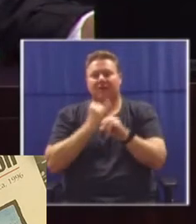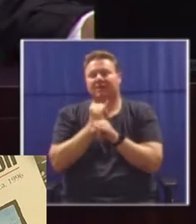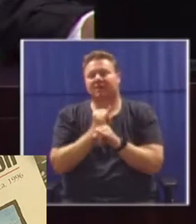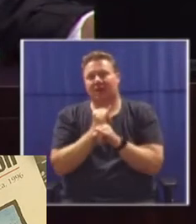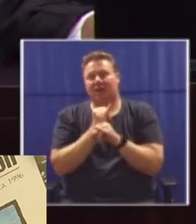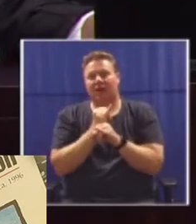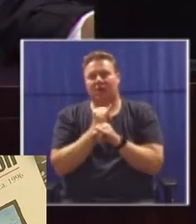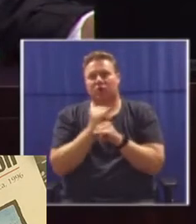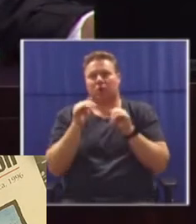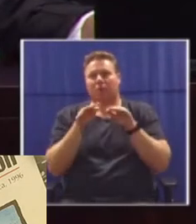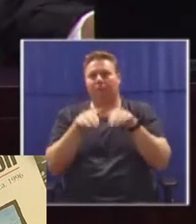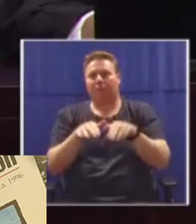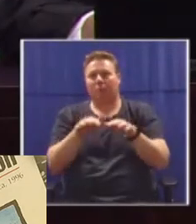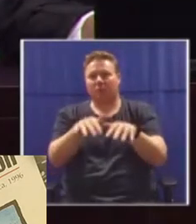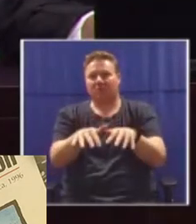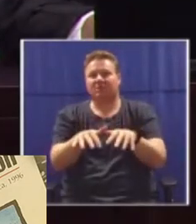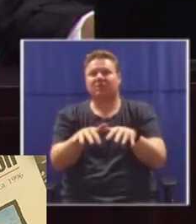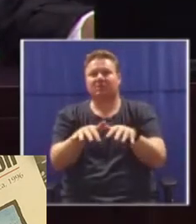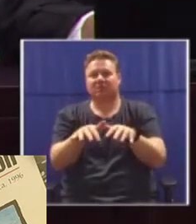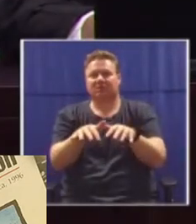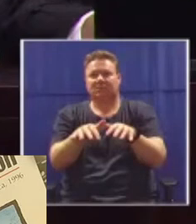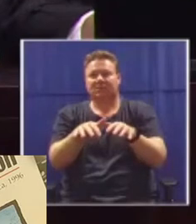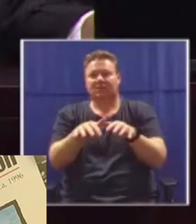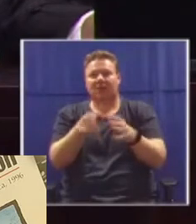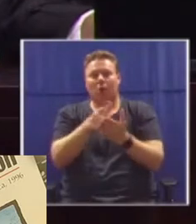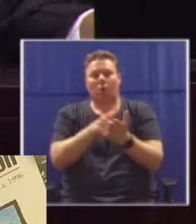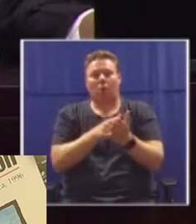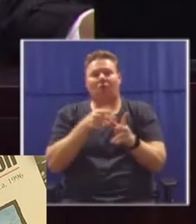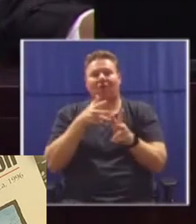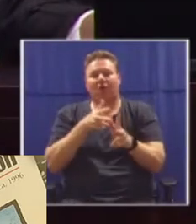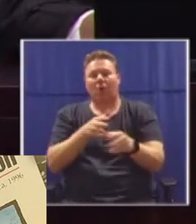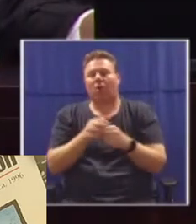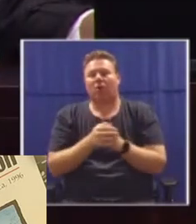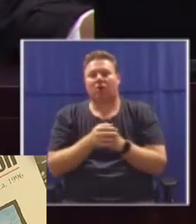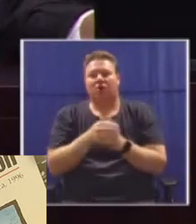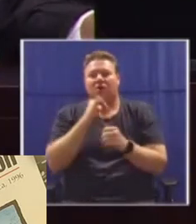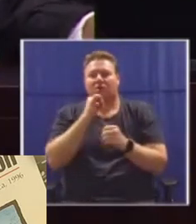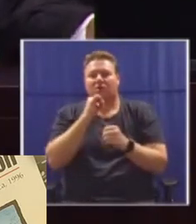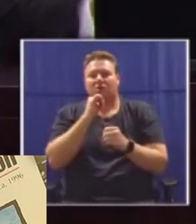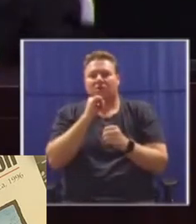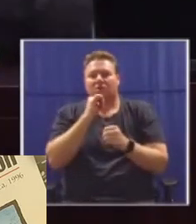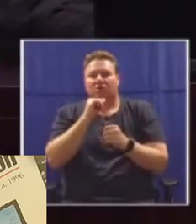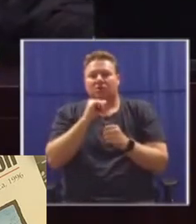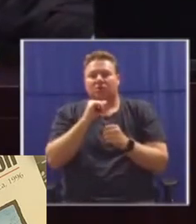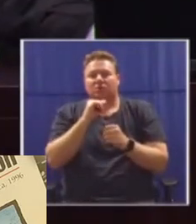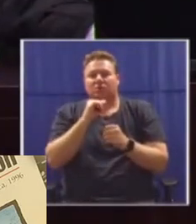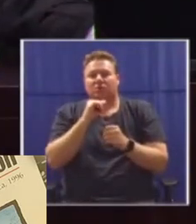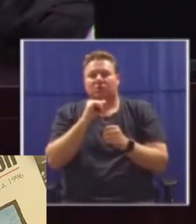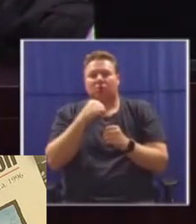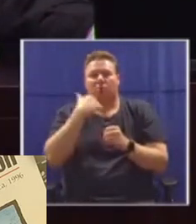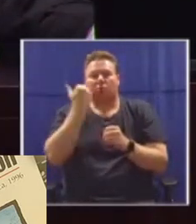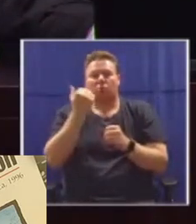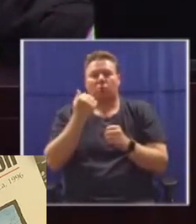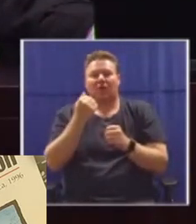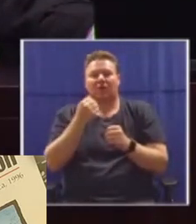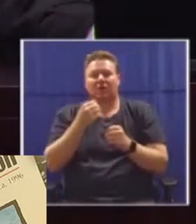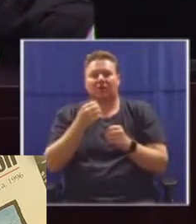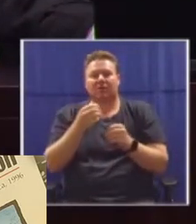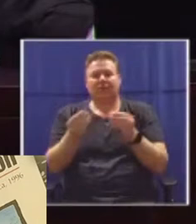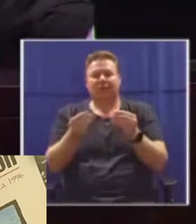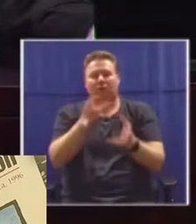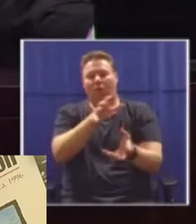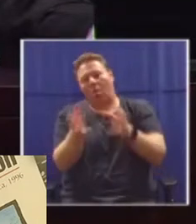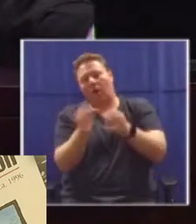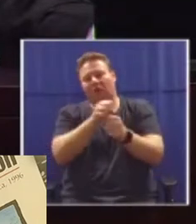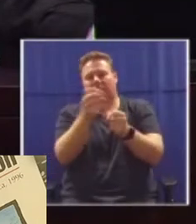Organization that regulates discharges from spills and waste generated on board through maritime pollution rules 73